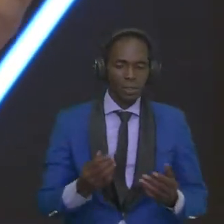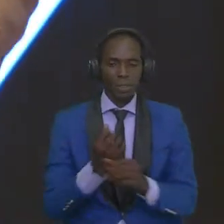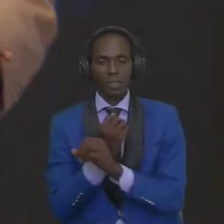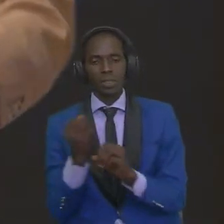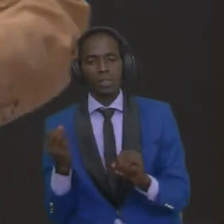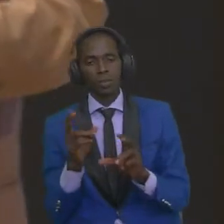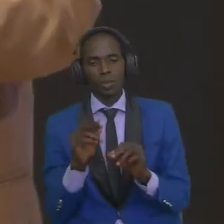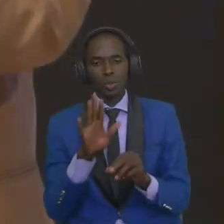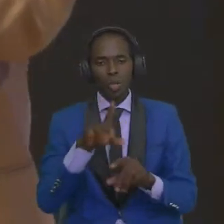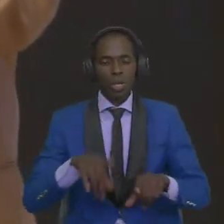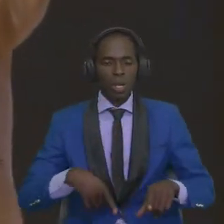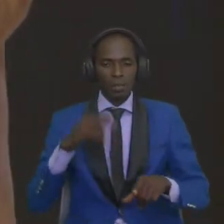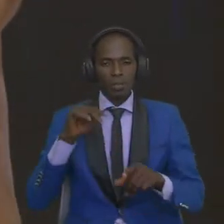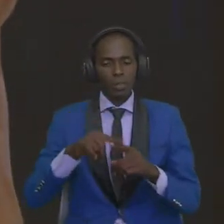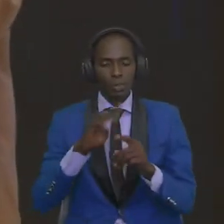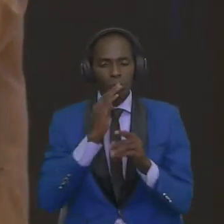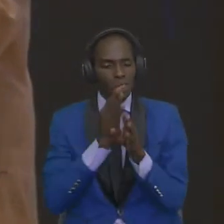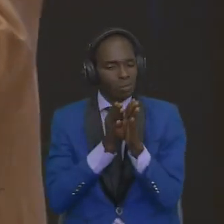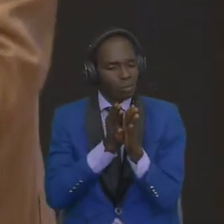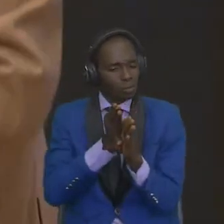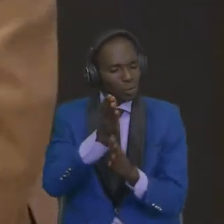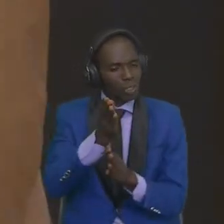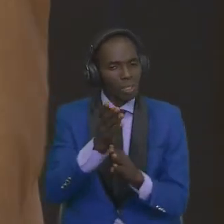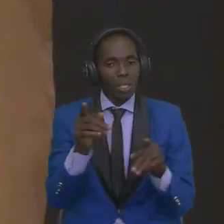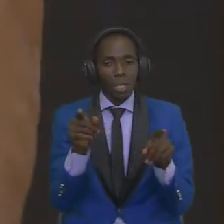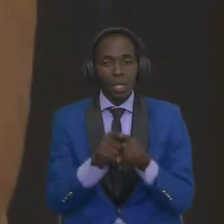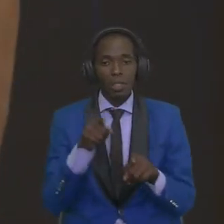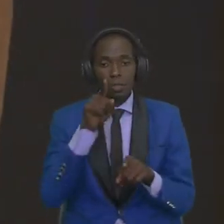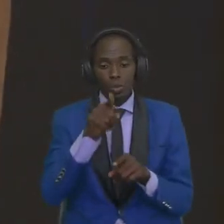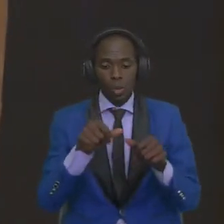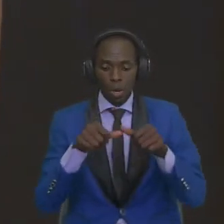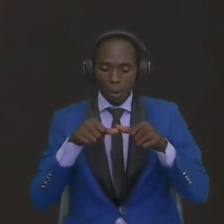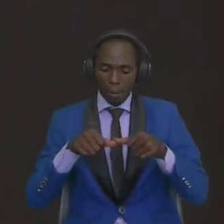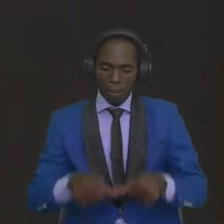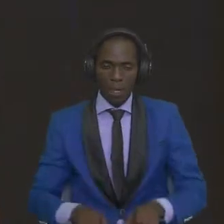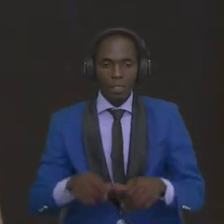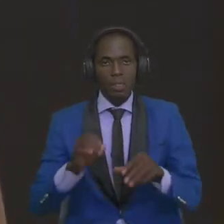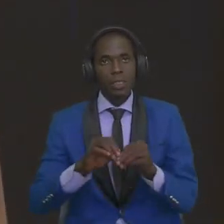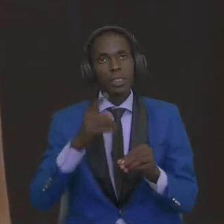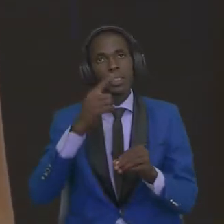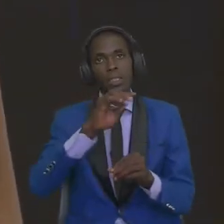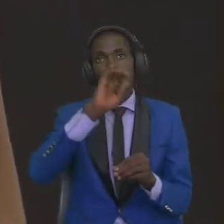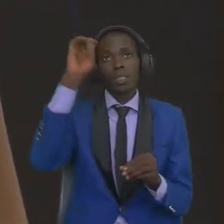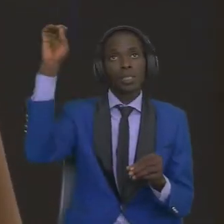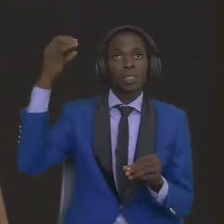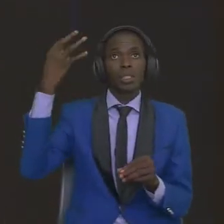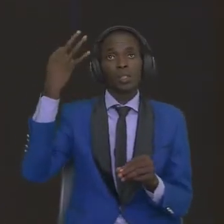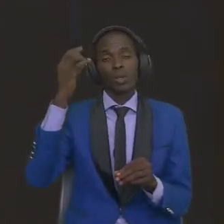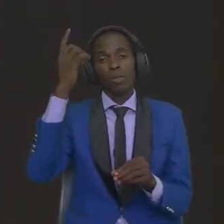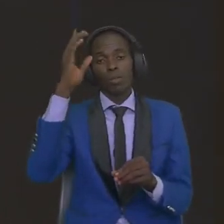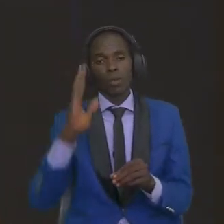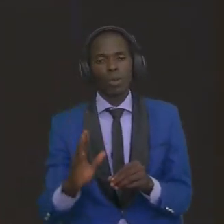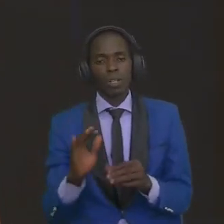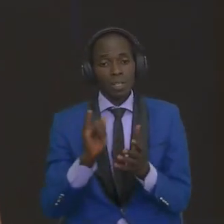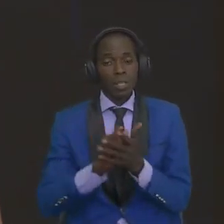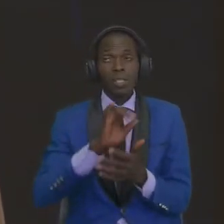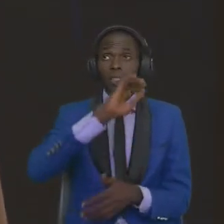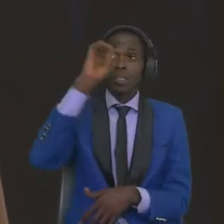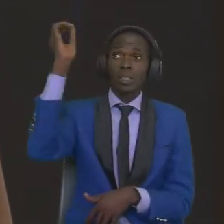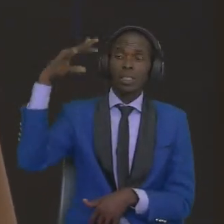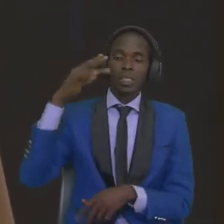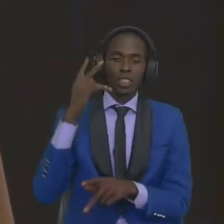be straightforward as you abide in the grace of God. That grace keeps you